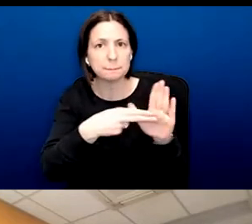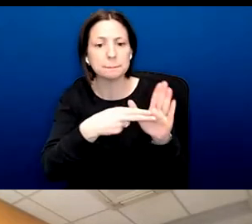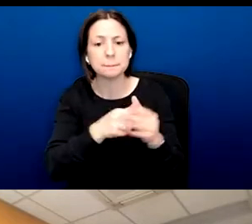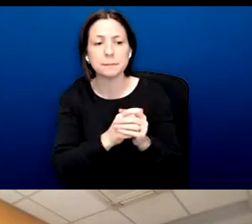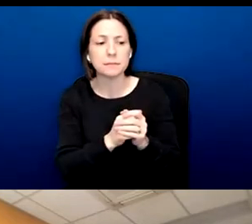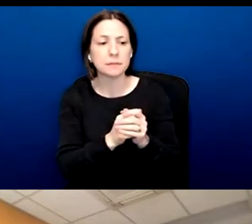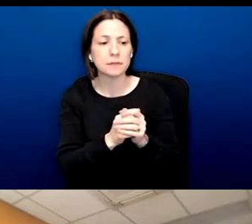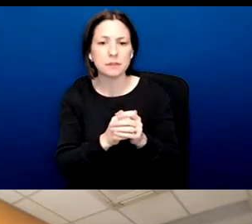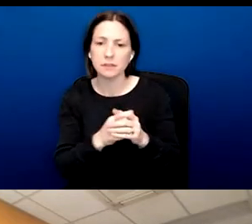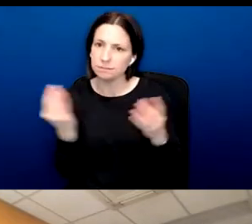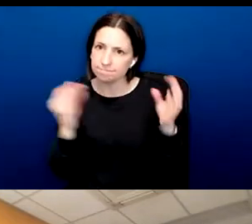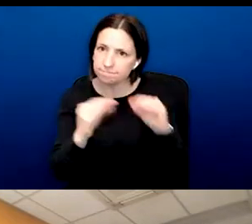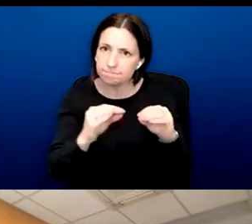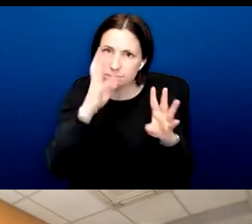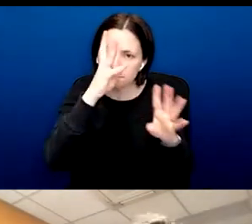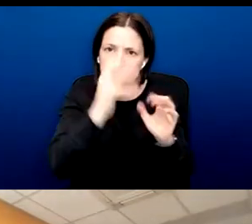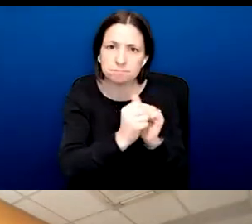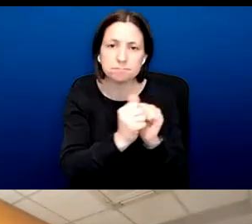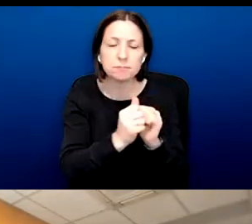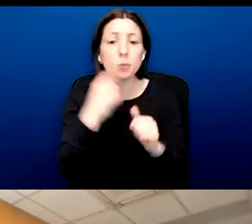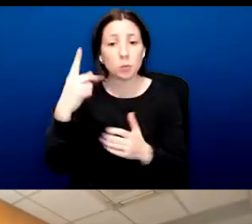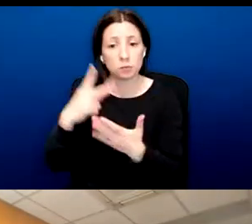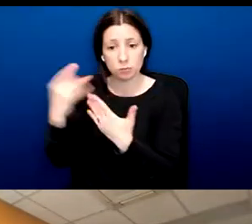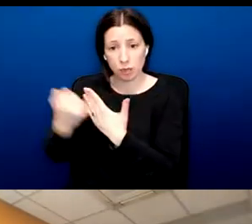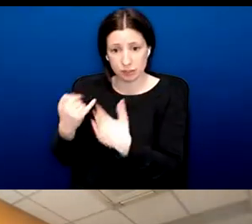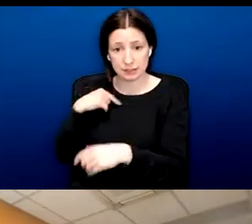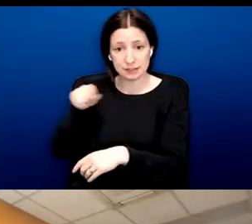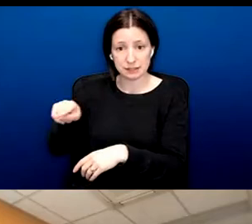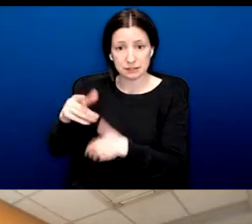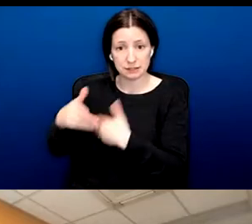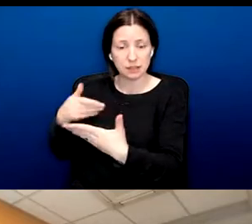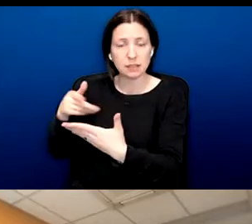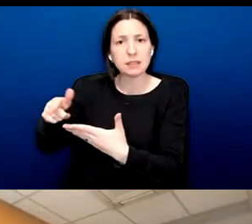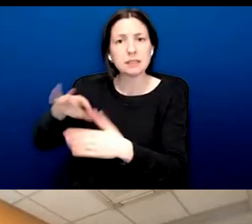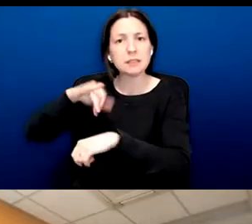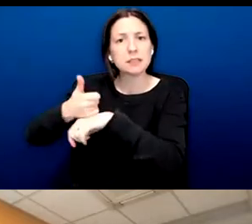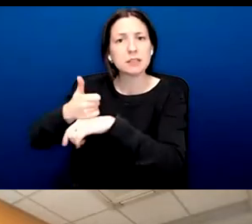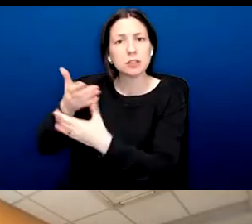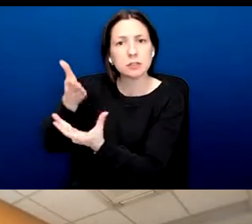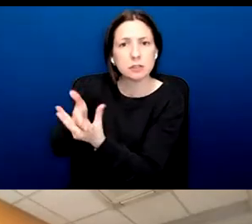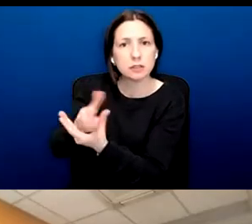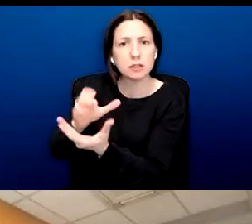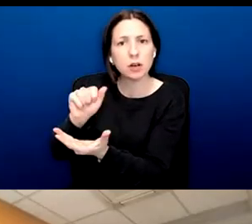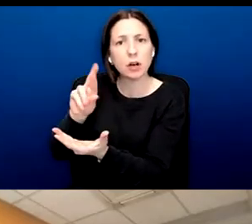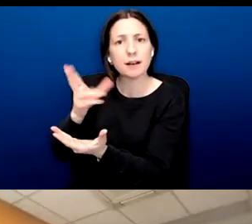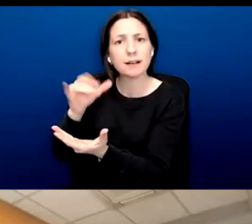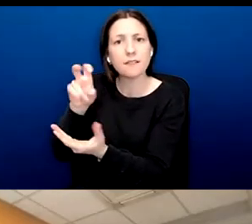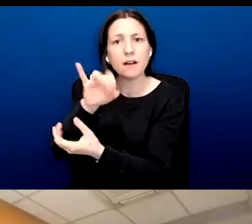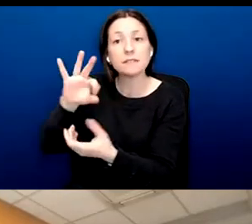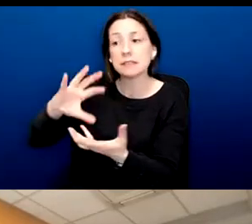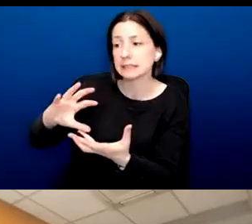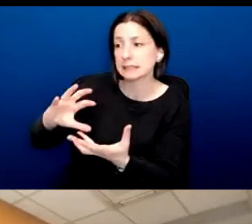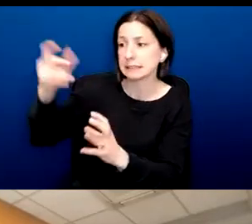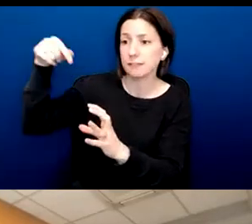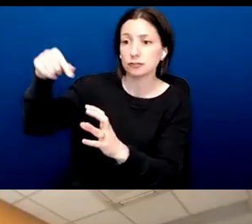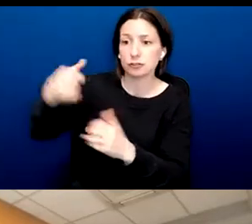I'm involved in is working through creating an archive of disaster survivor stories. And